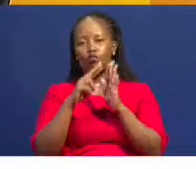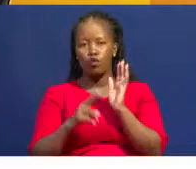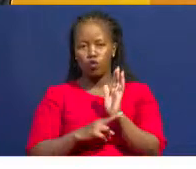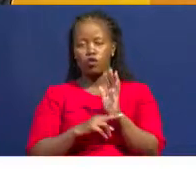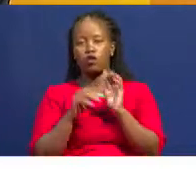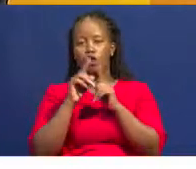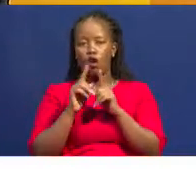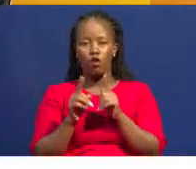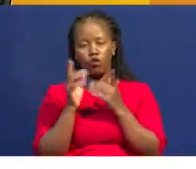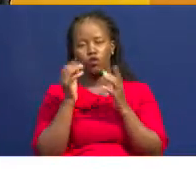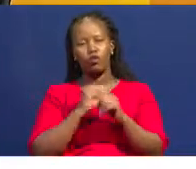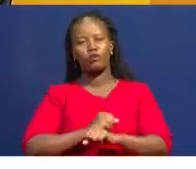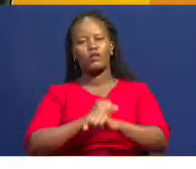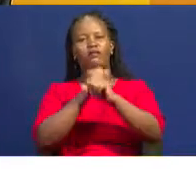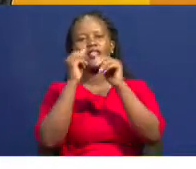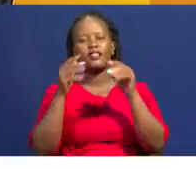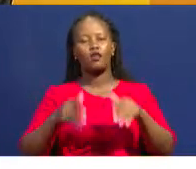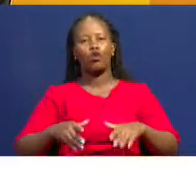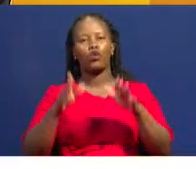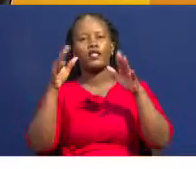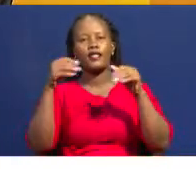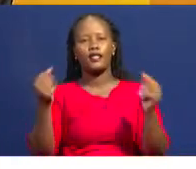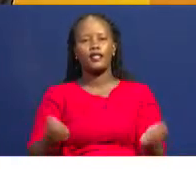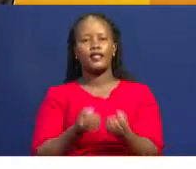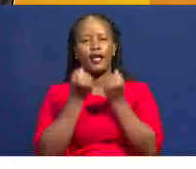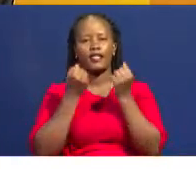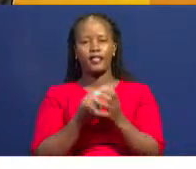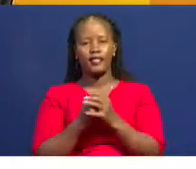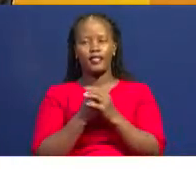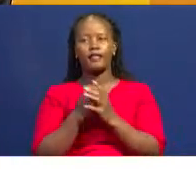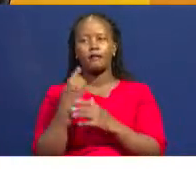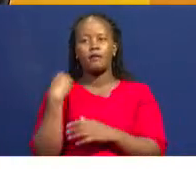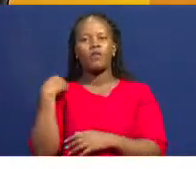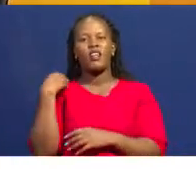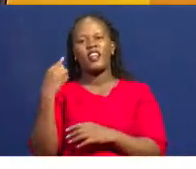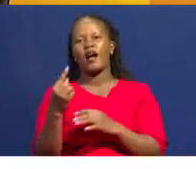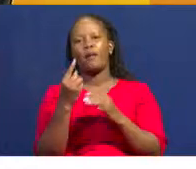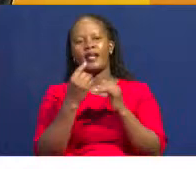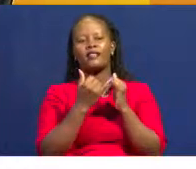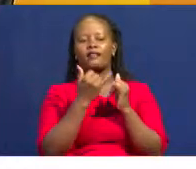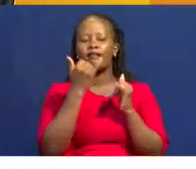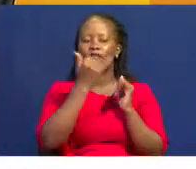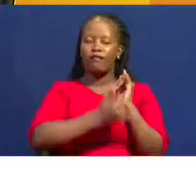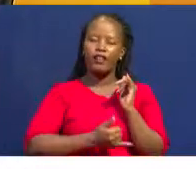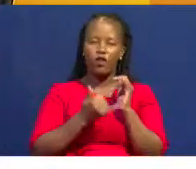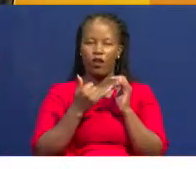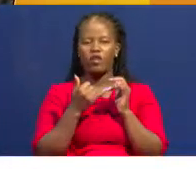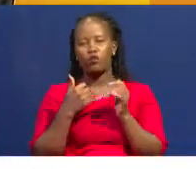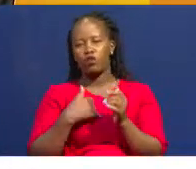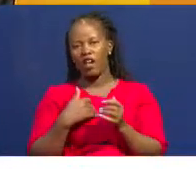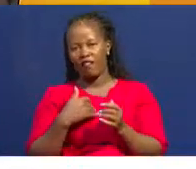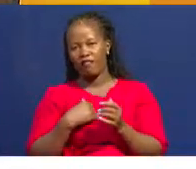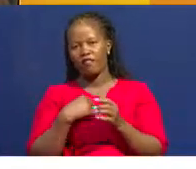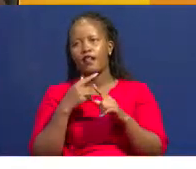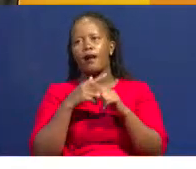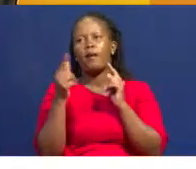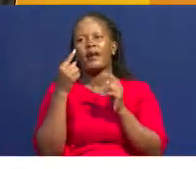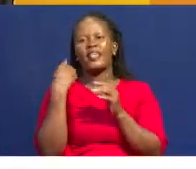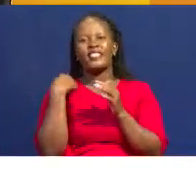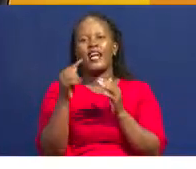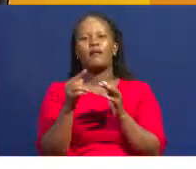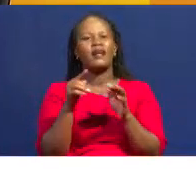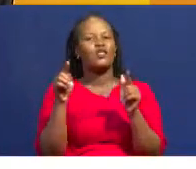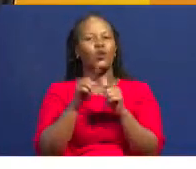the road carnages. So our statistics, of course the final one will be given, but the figures are nearly the